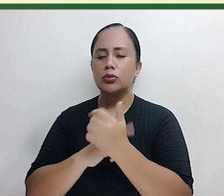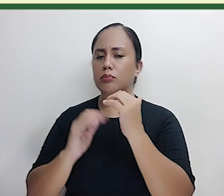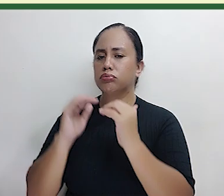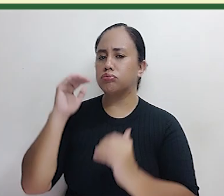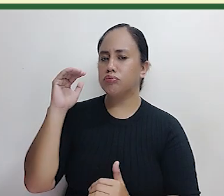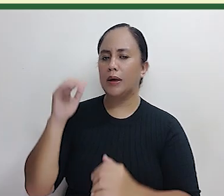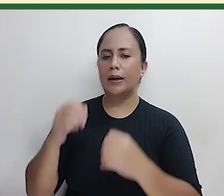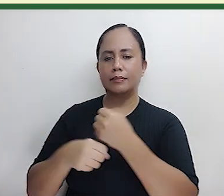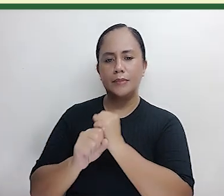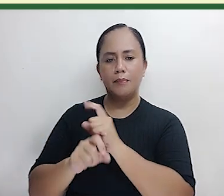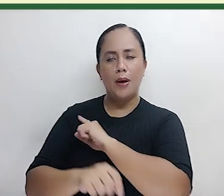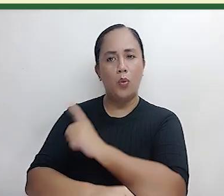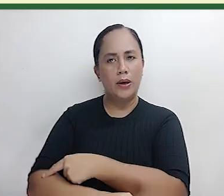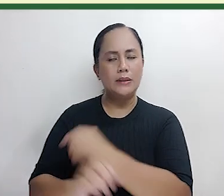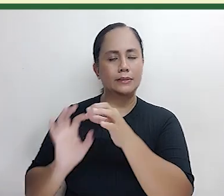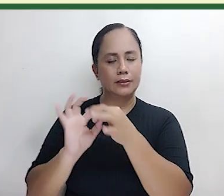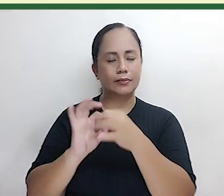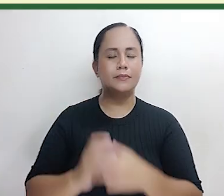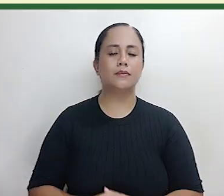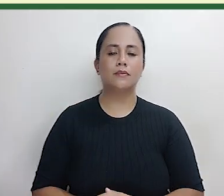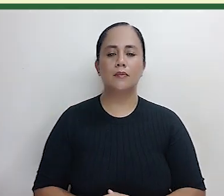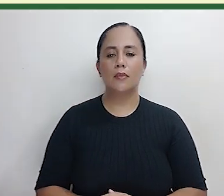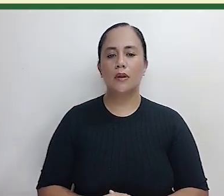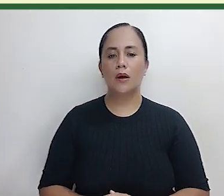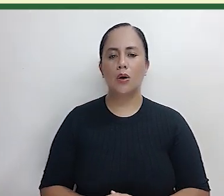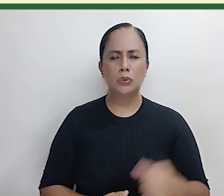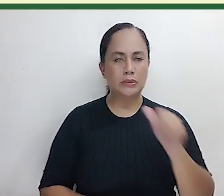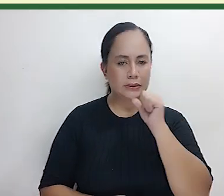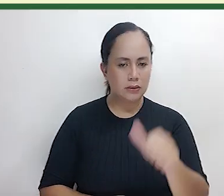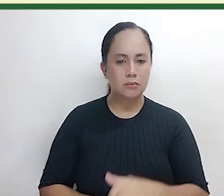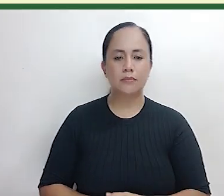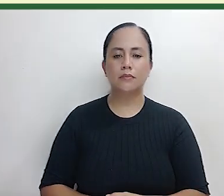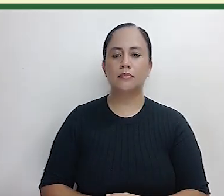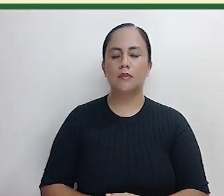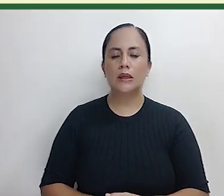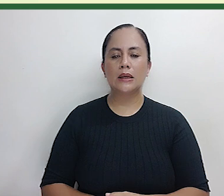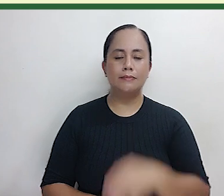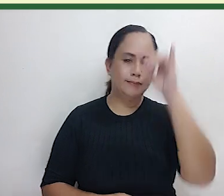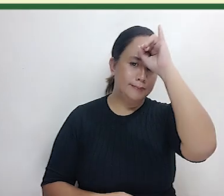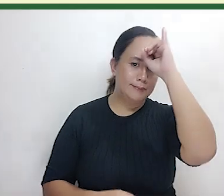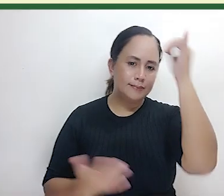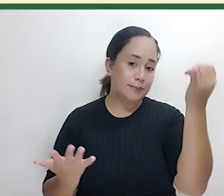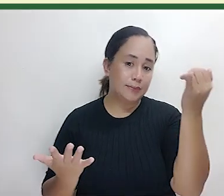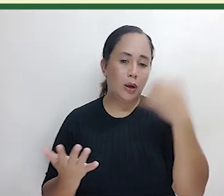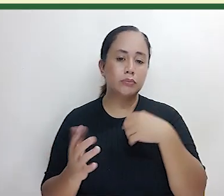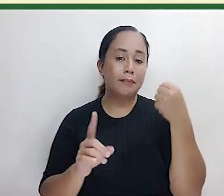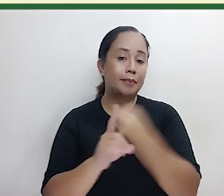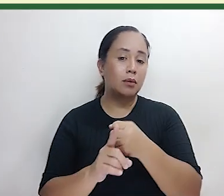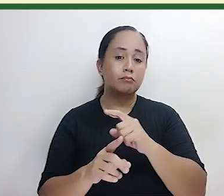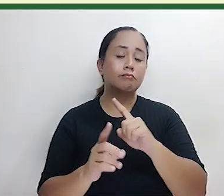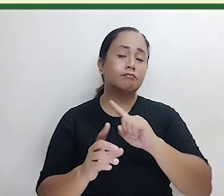how social inequalities are shaped by power relations. What it isn't: ignorance of